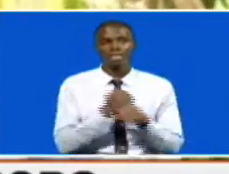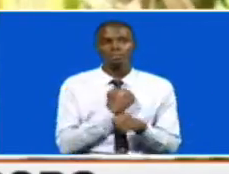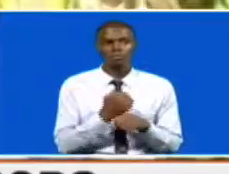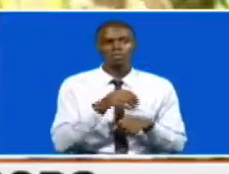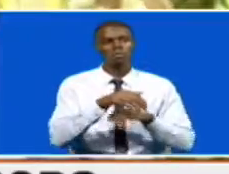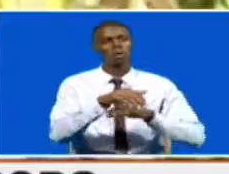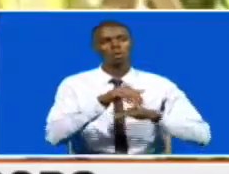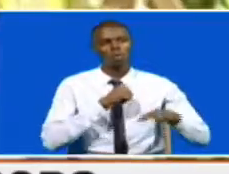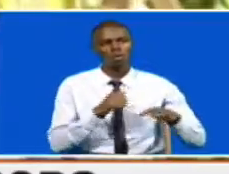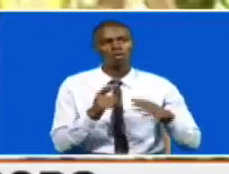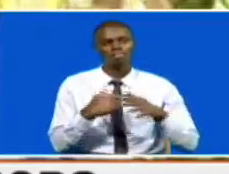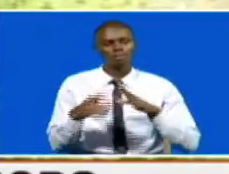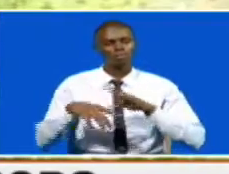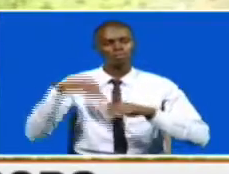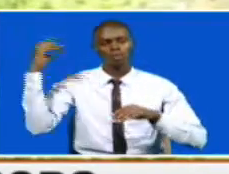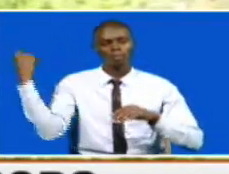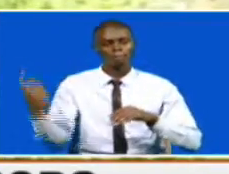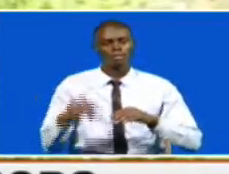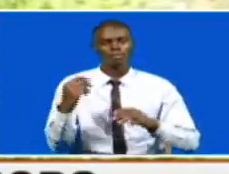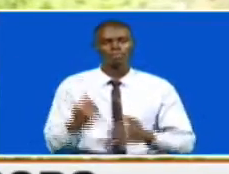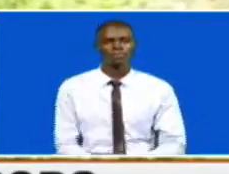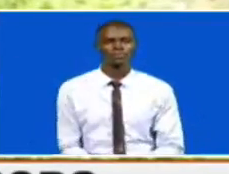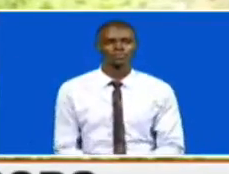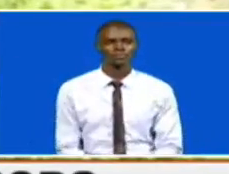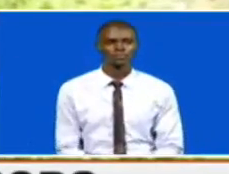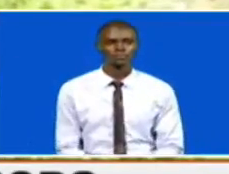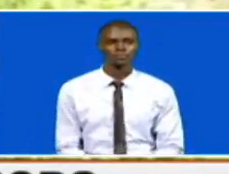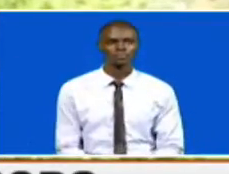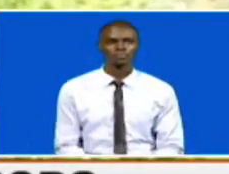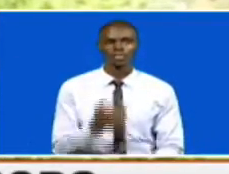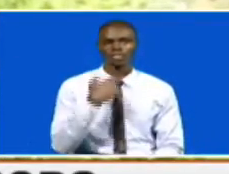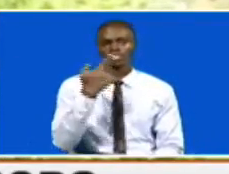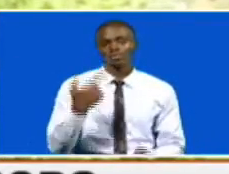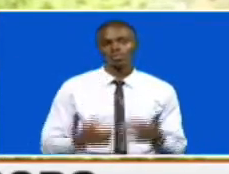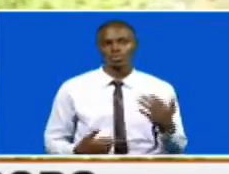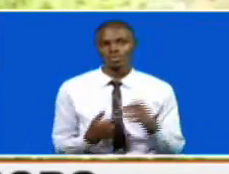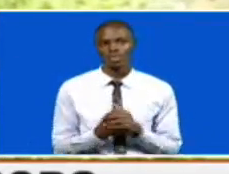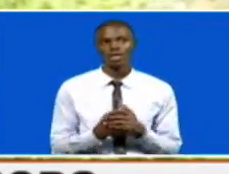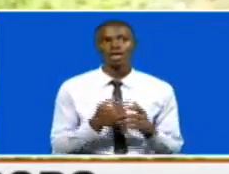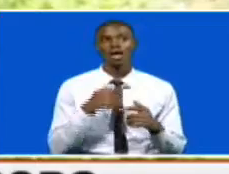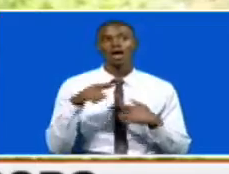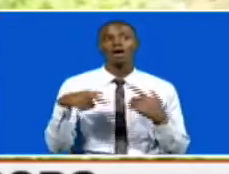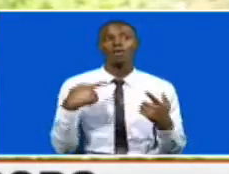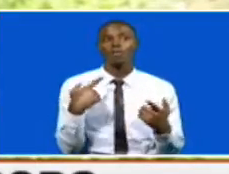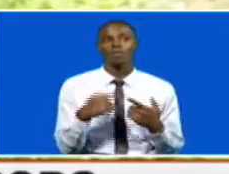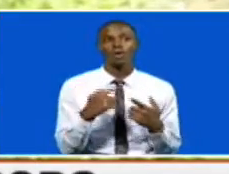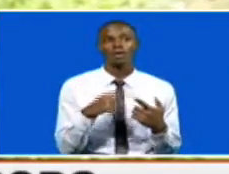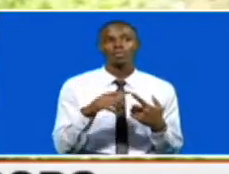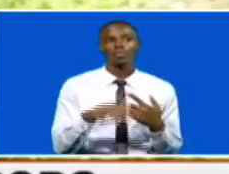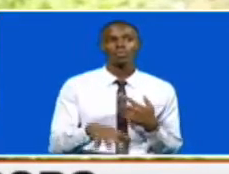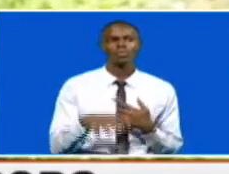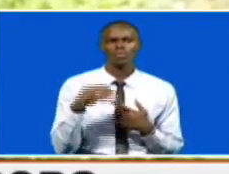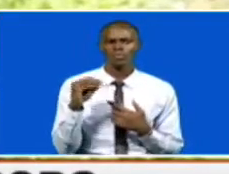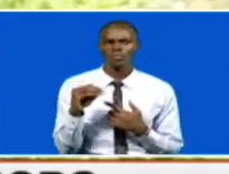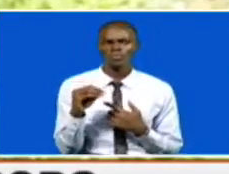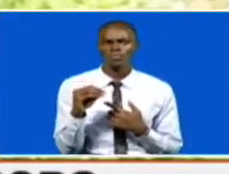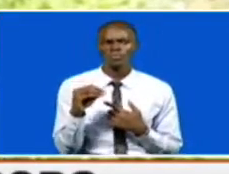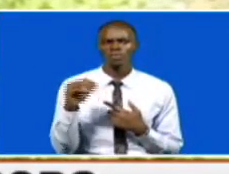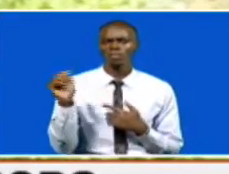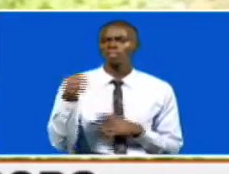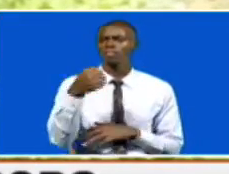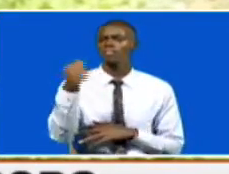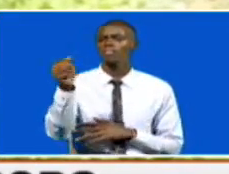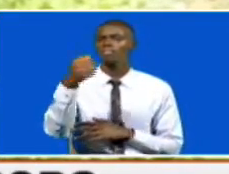are called and you are caned. It is said that whoever was found loitering